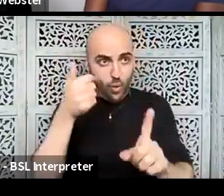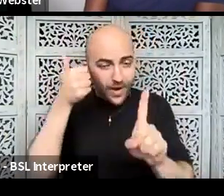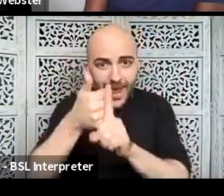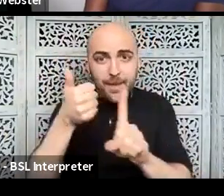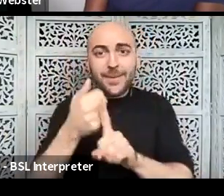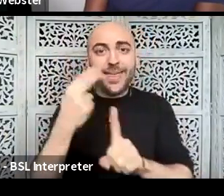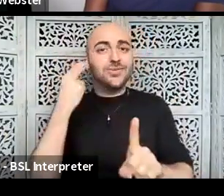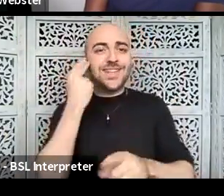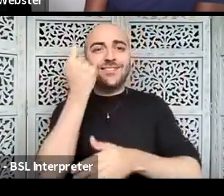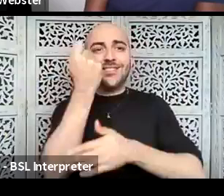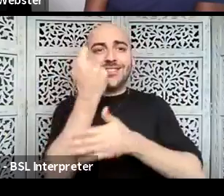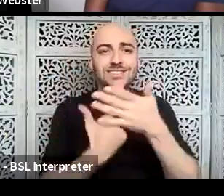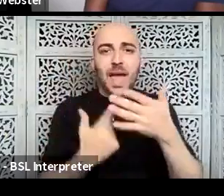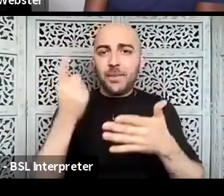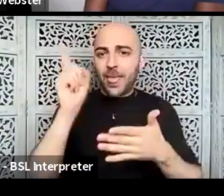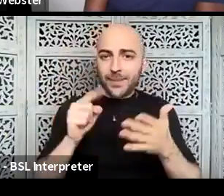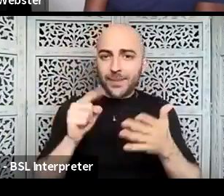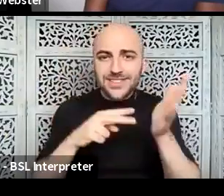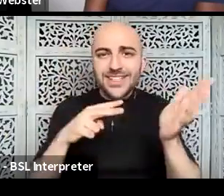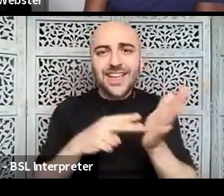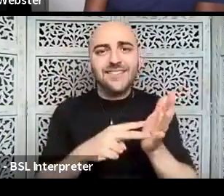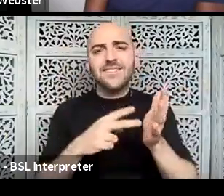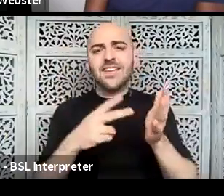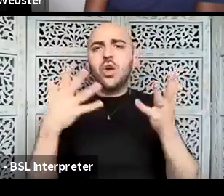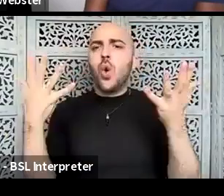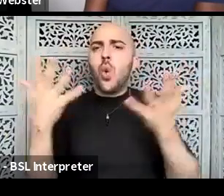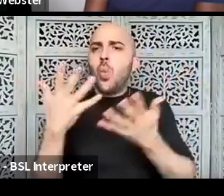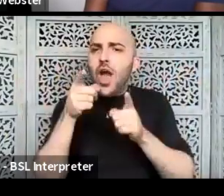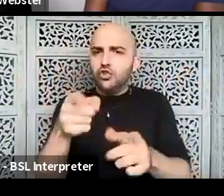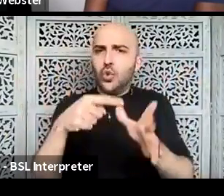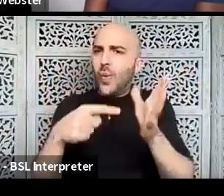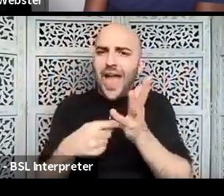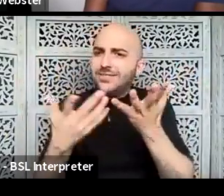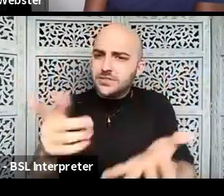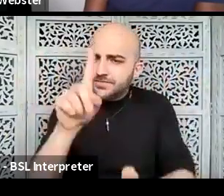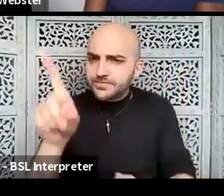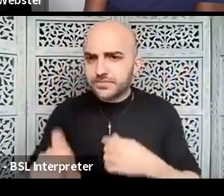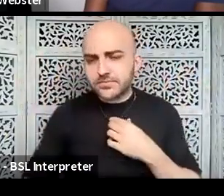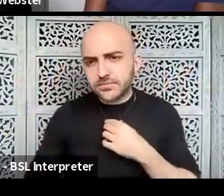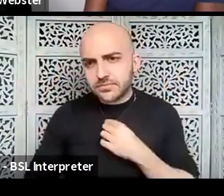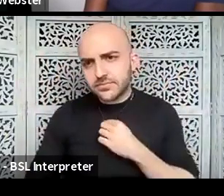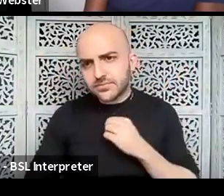deaf and disabled people in TV? Where are you at?